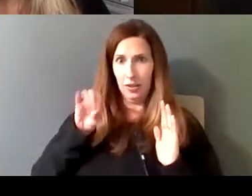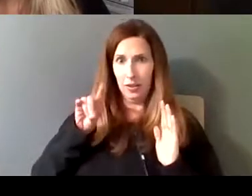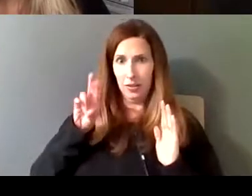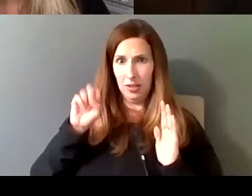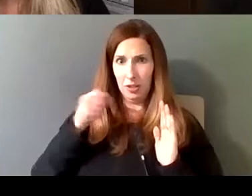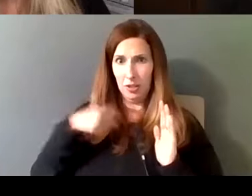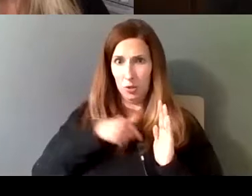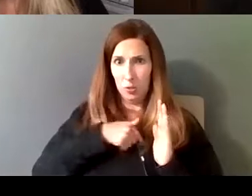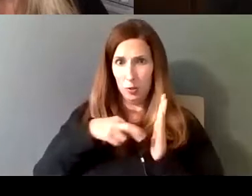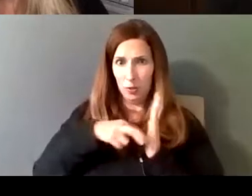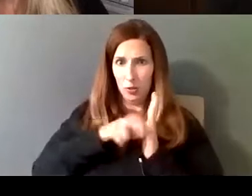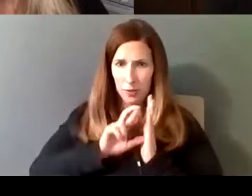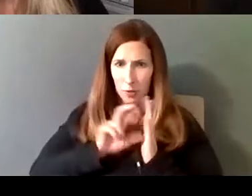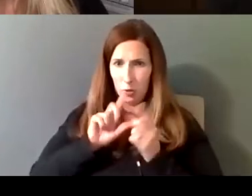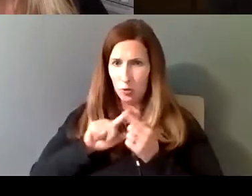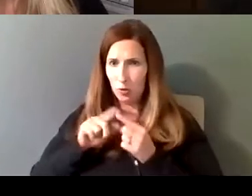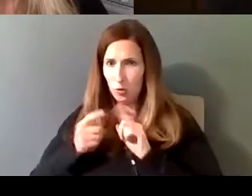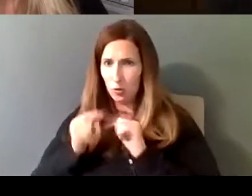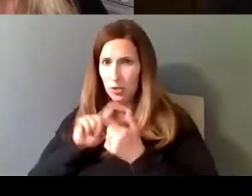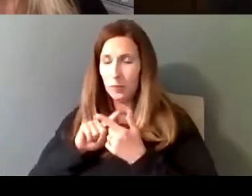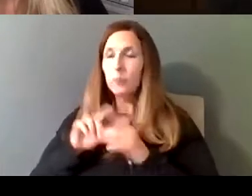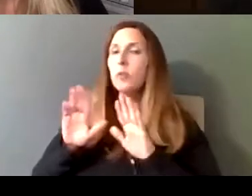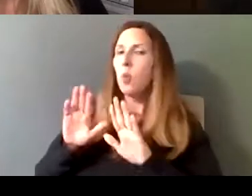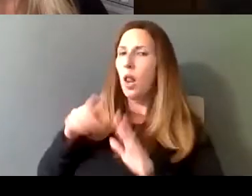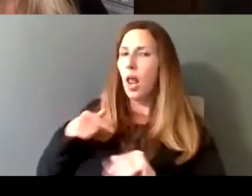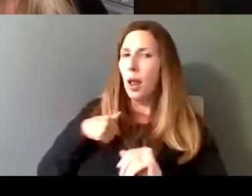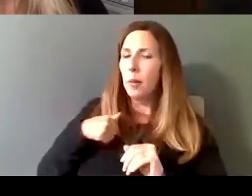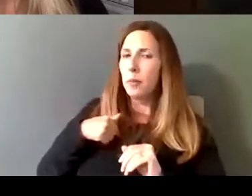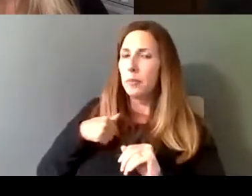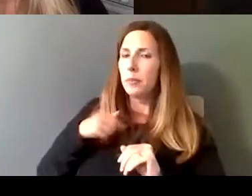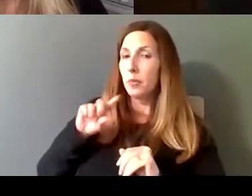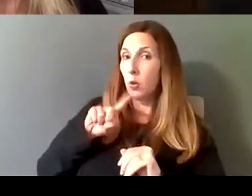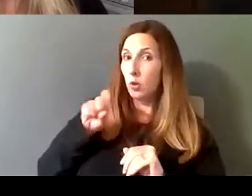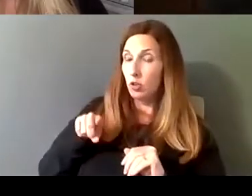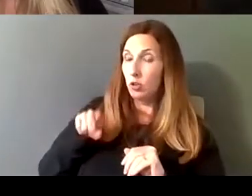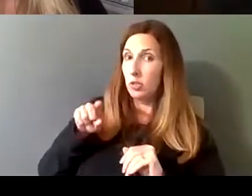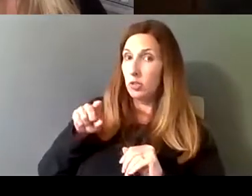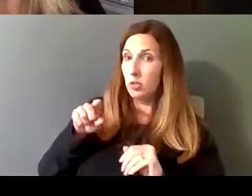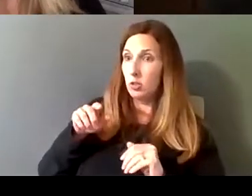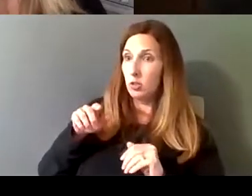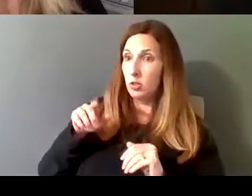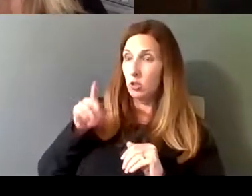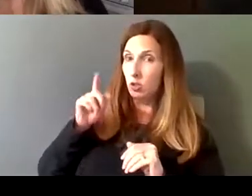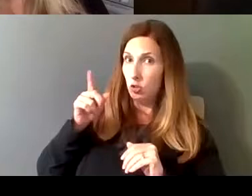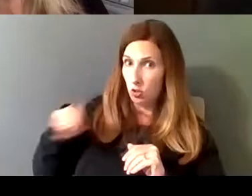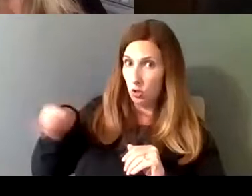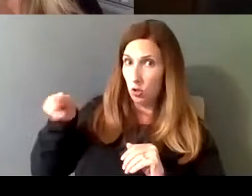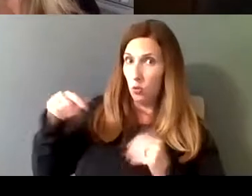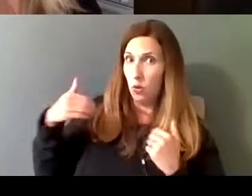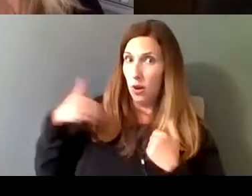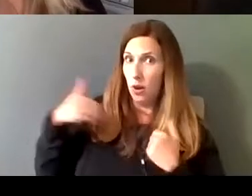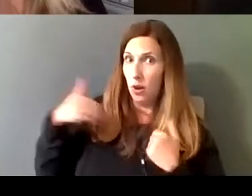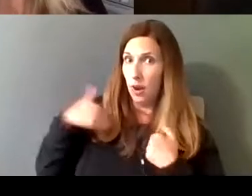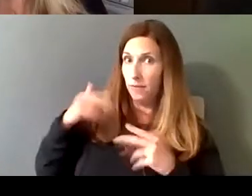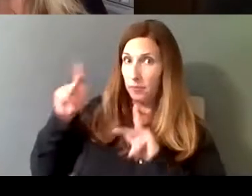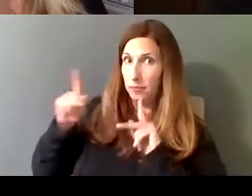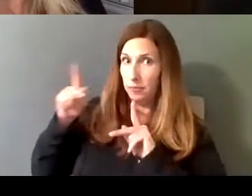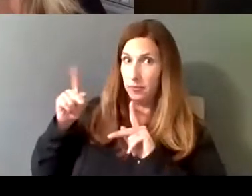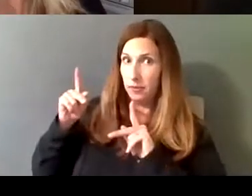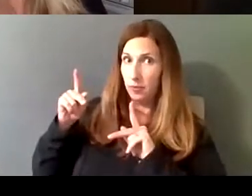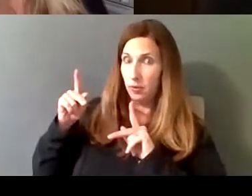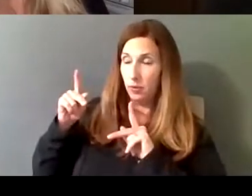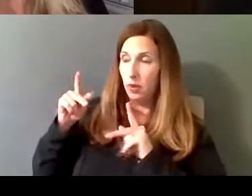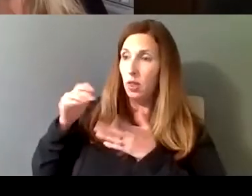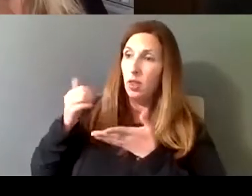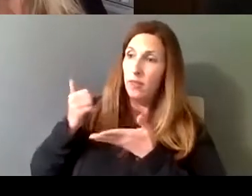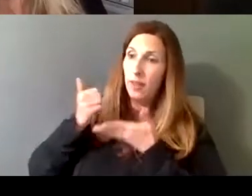translate them? So I'm wondering if the question is, do you have folks that can help someone to walk through a study guide to